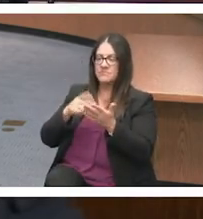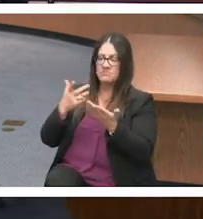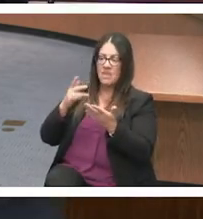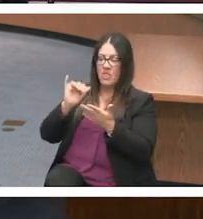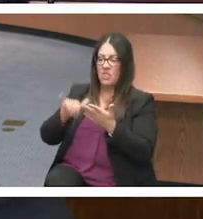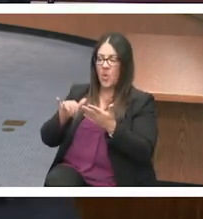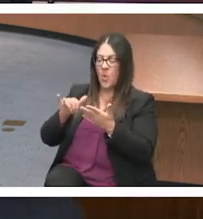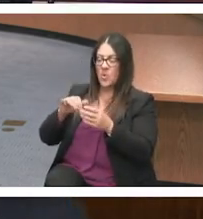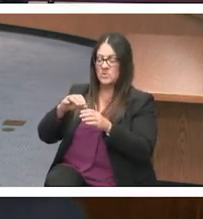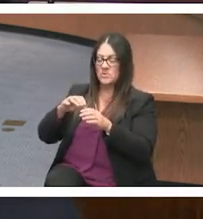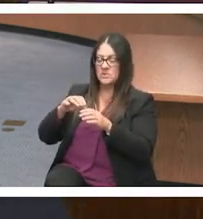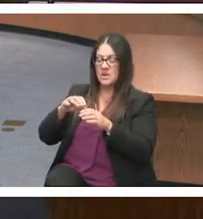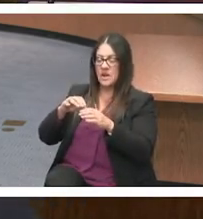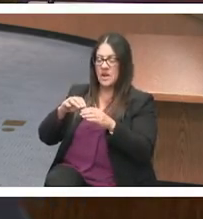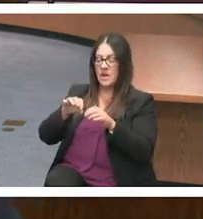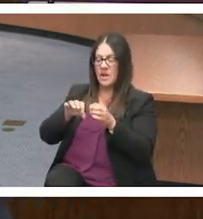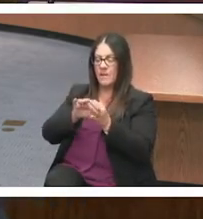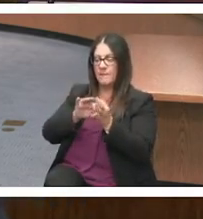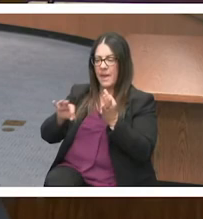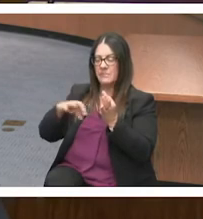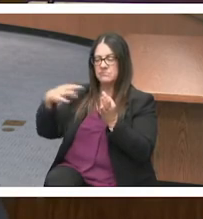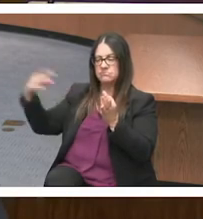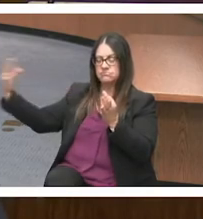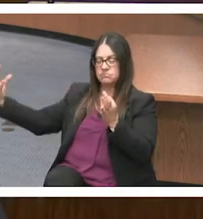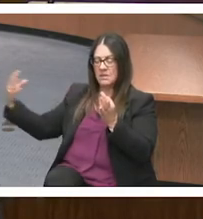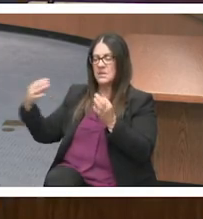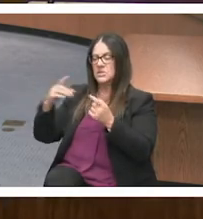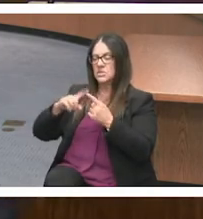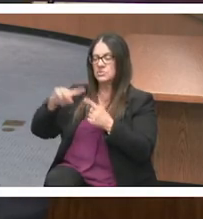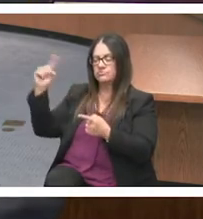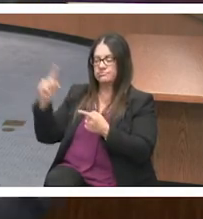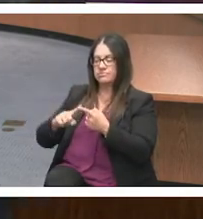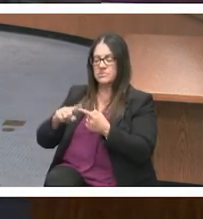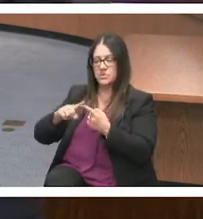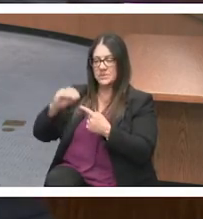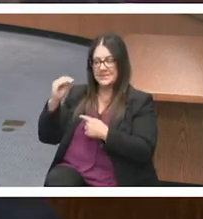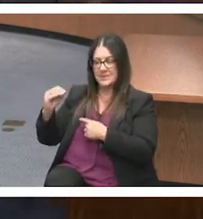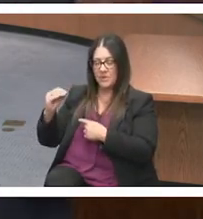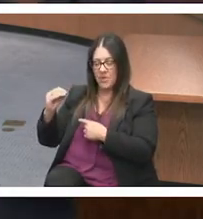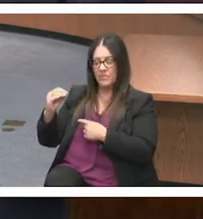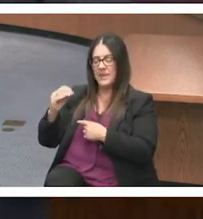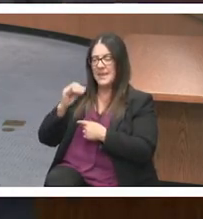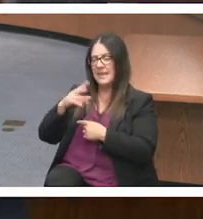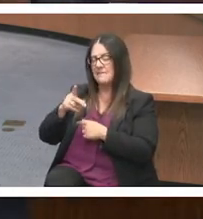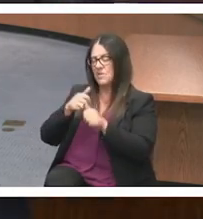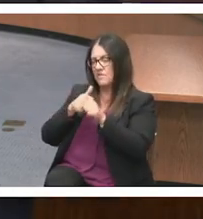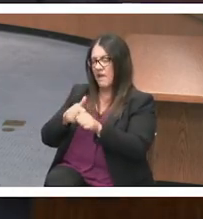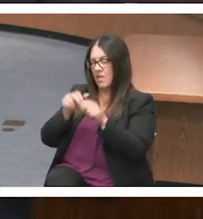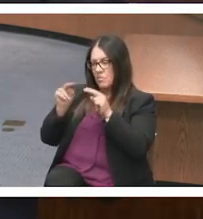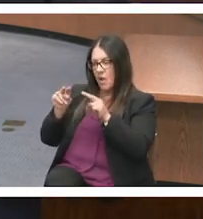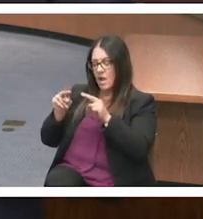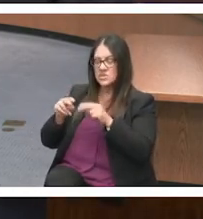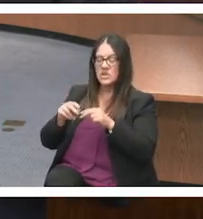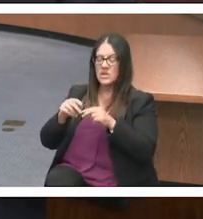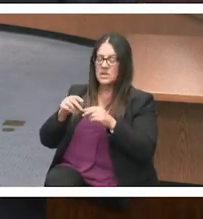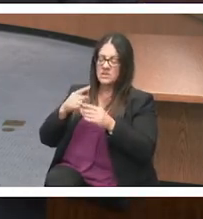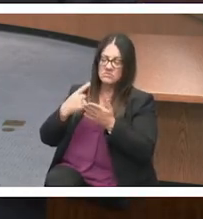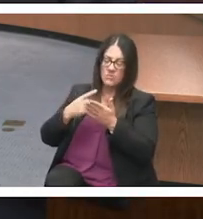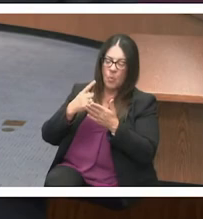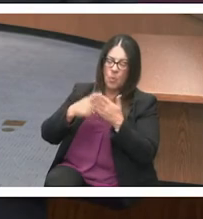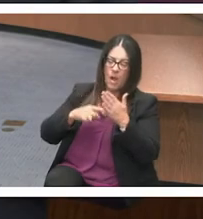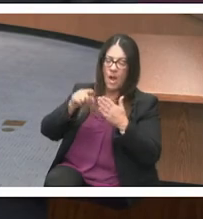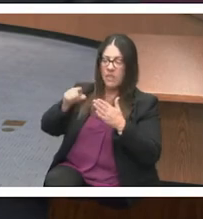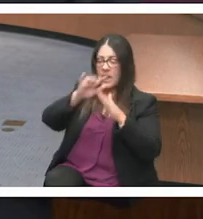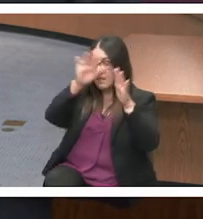are being reduced are essentially going to zero out. And if you follow, climate scientists, it's that level